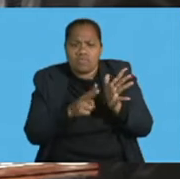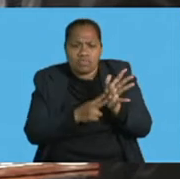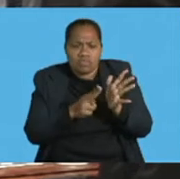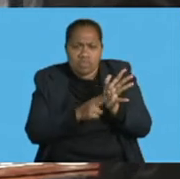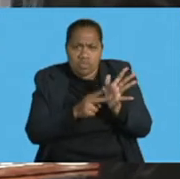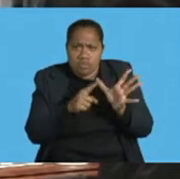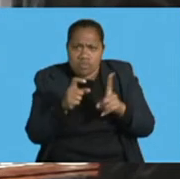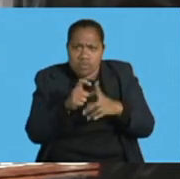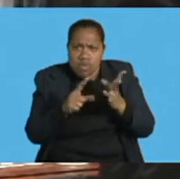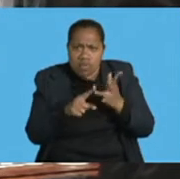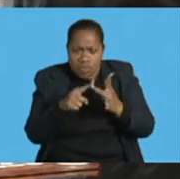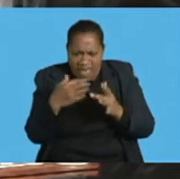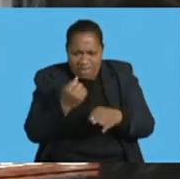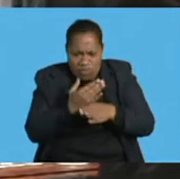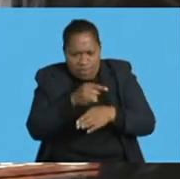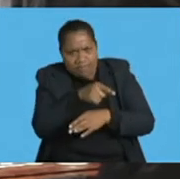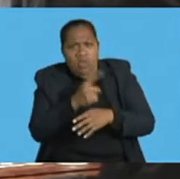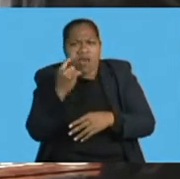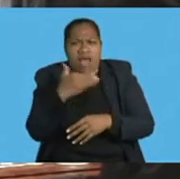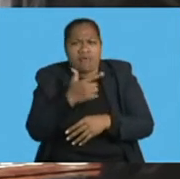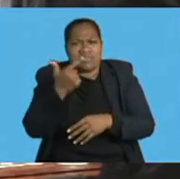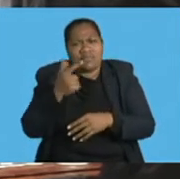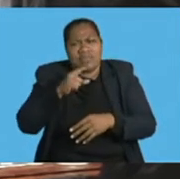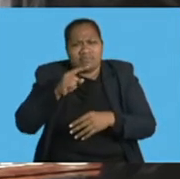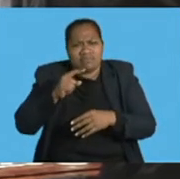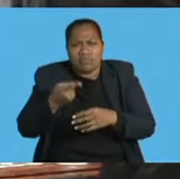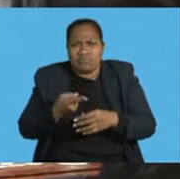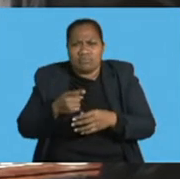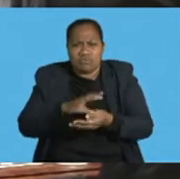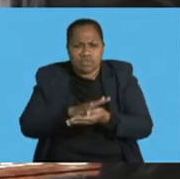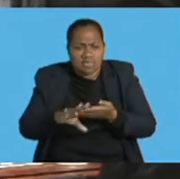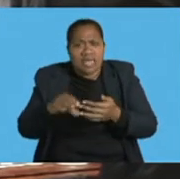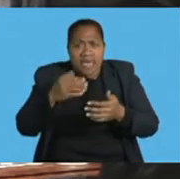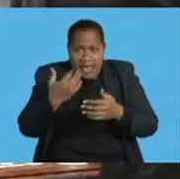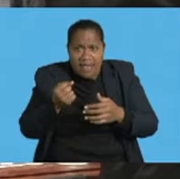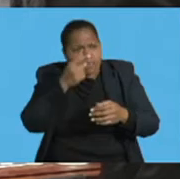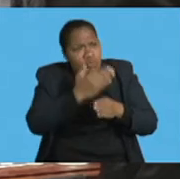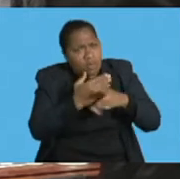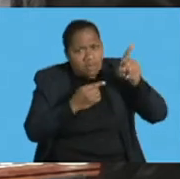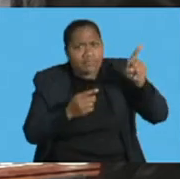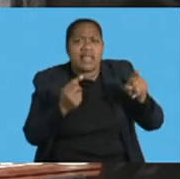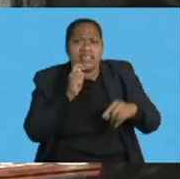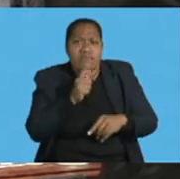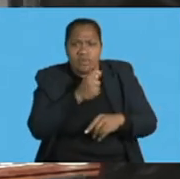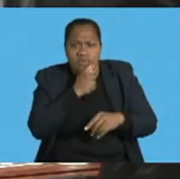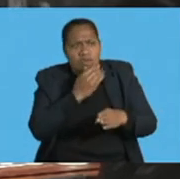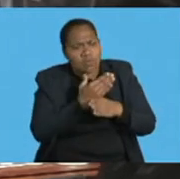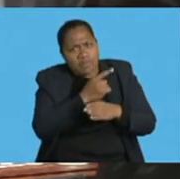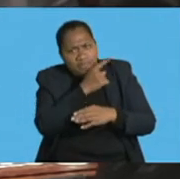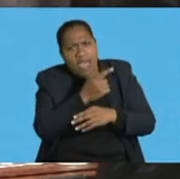of $117,000. Wailangi Village in Tavuni Drainage Improvement Works with a cost of